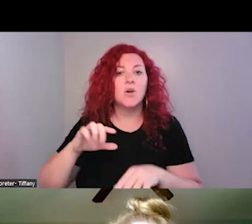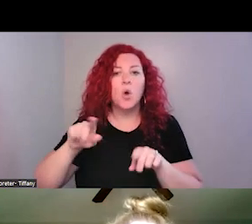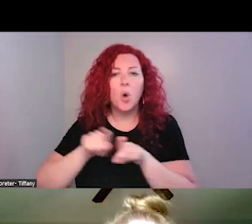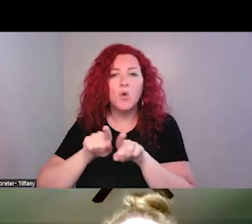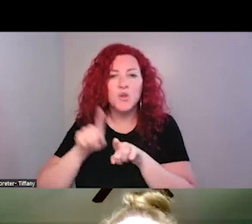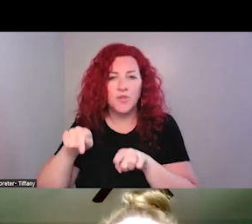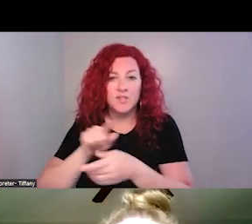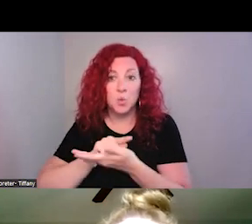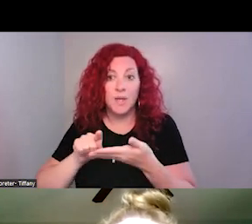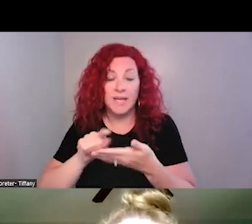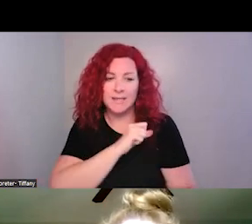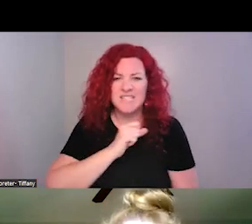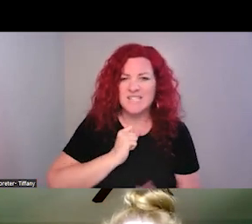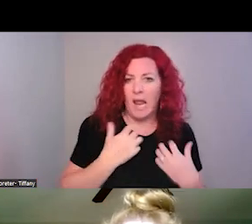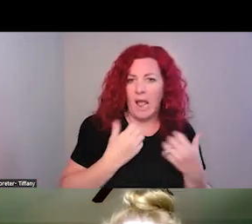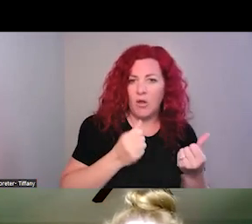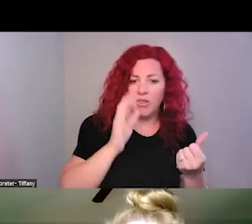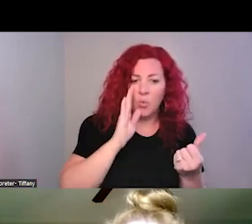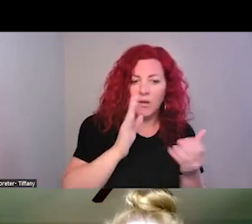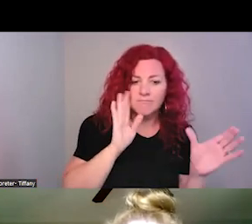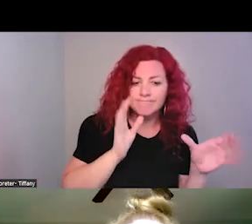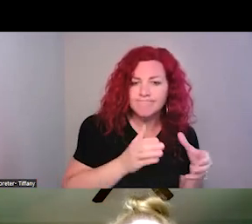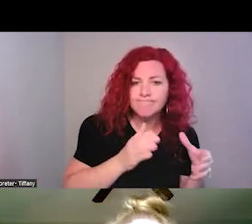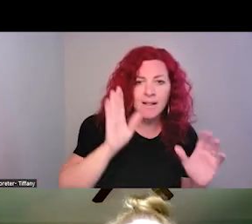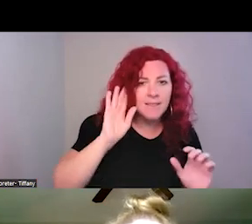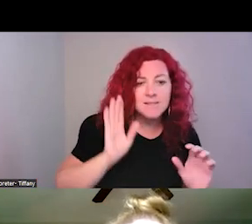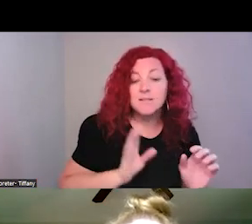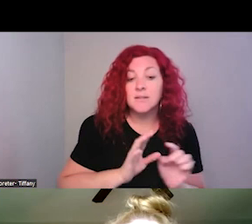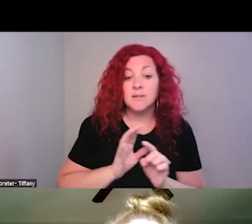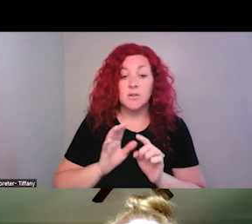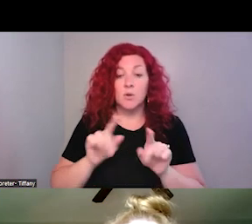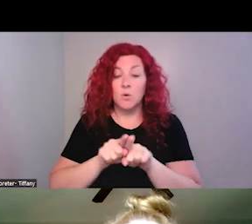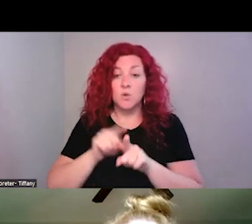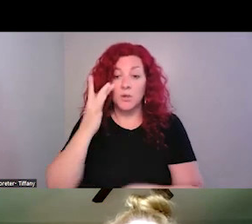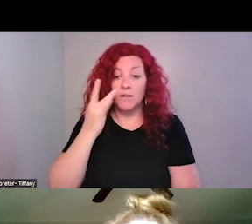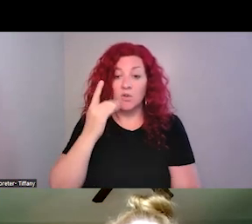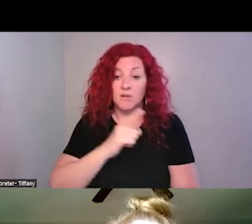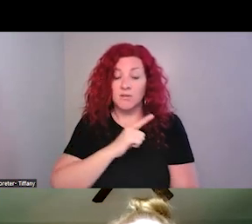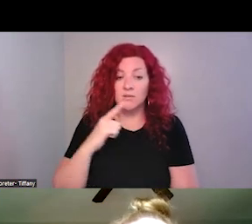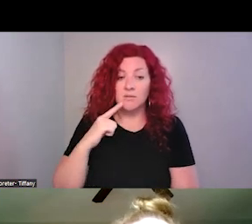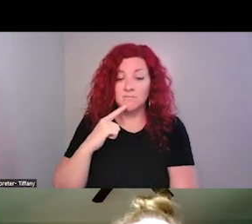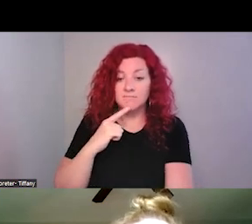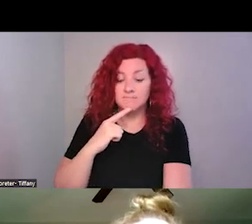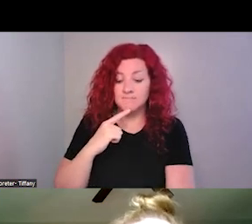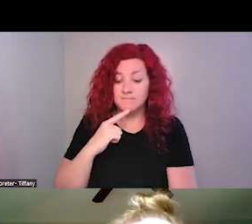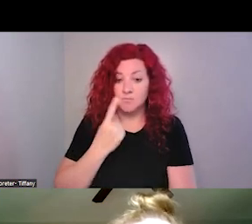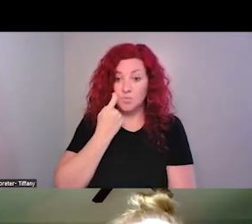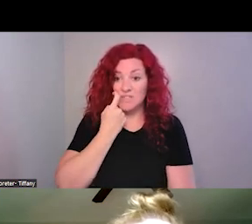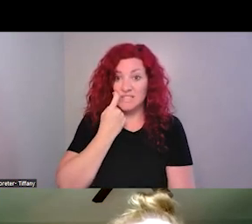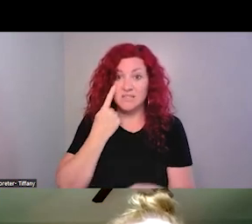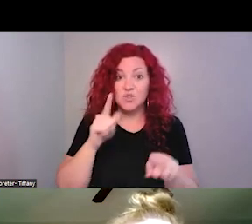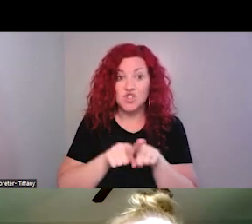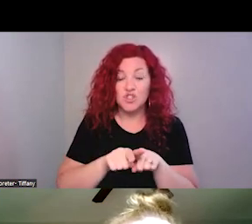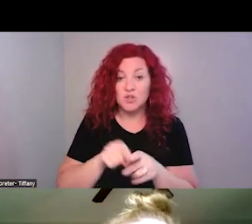Senate Health. Also on California, the California legislature recently agreed to